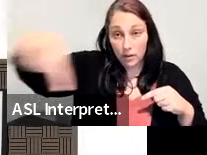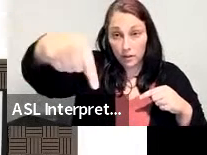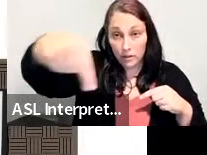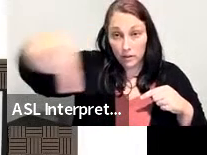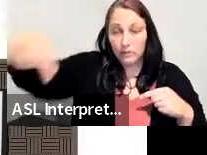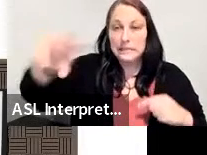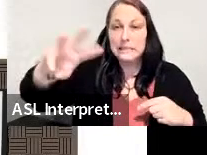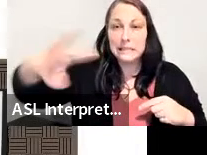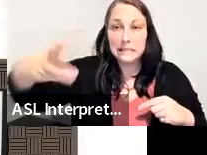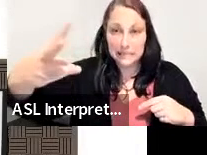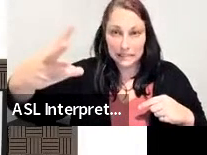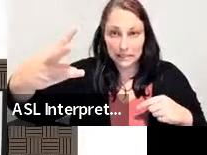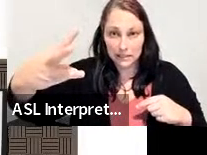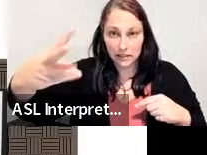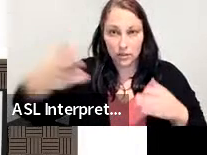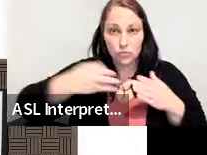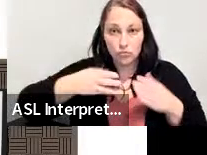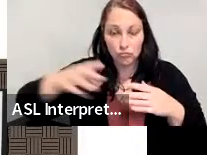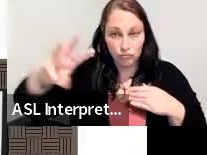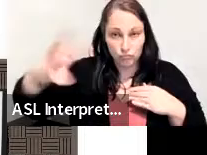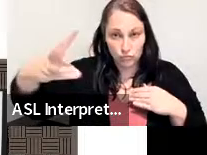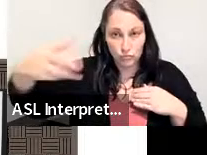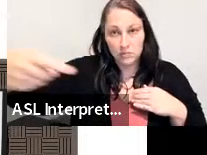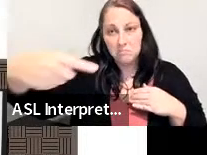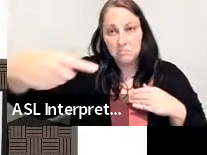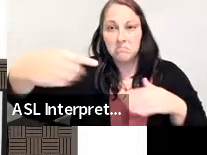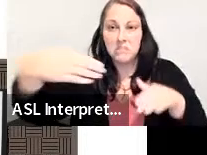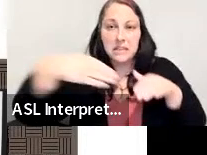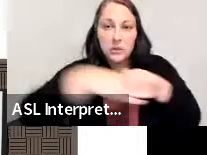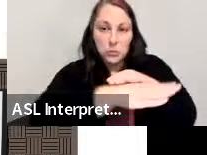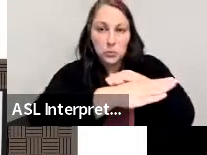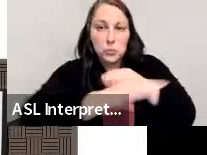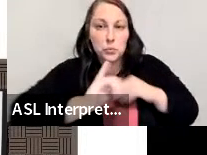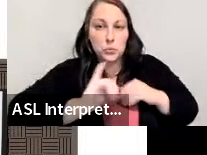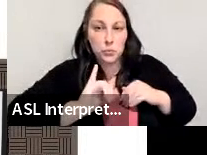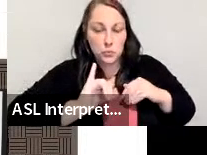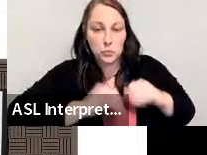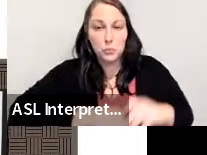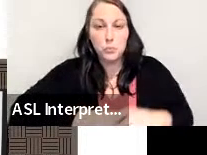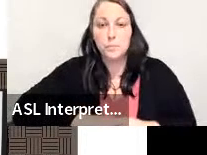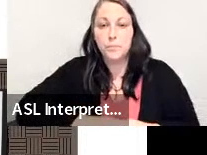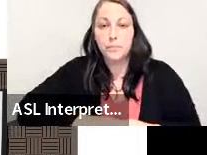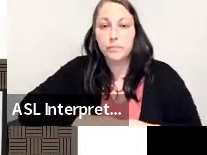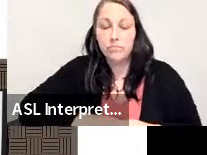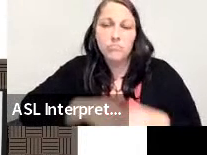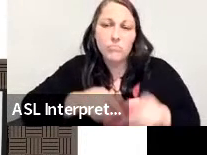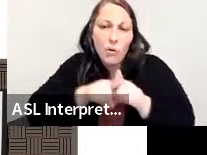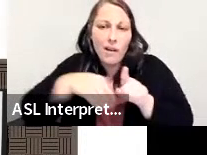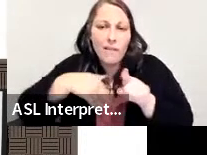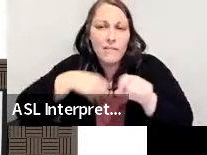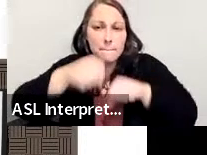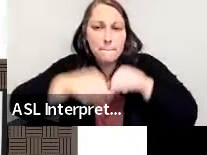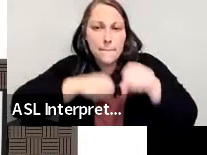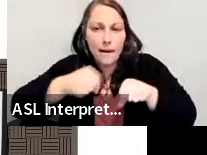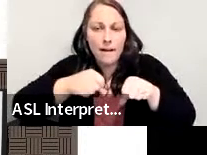sort of thought as an entrance from 6th Street as well, but also an entrance for the leading to the